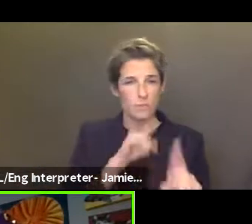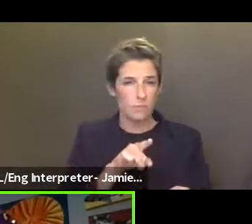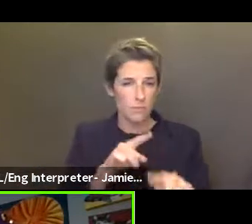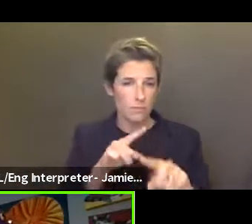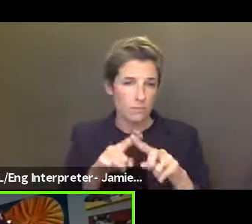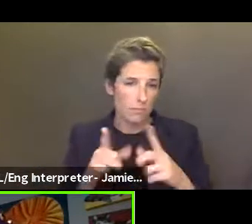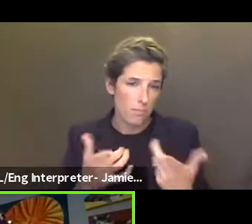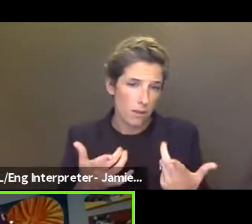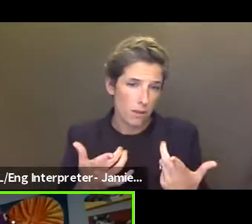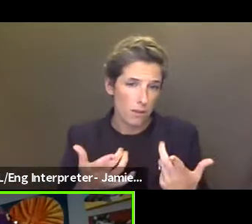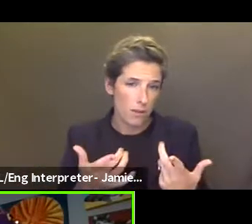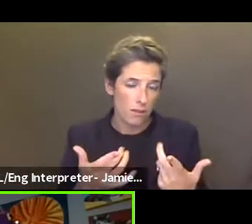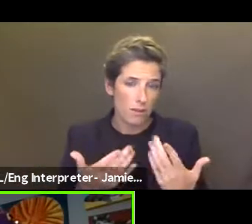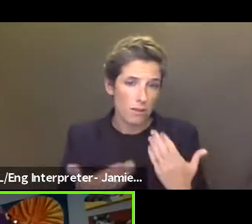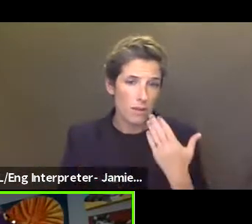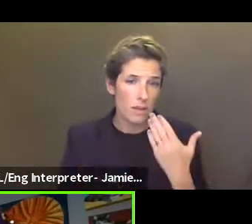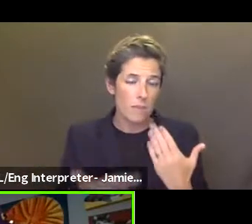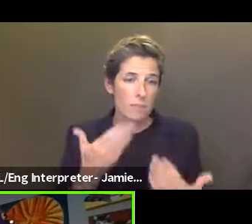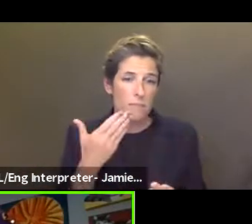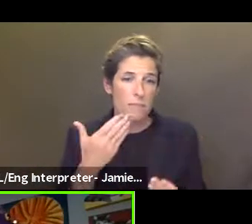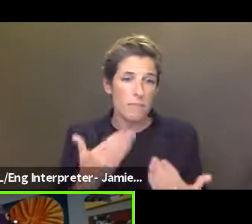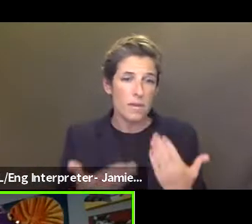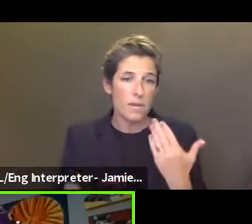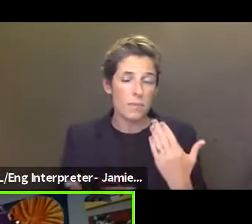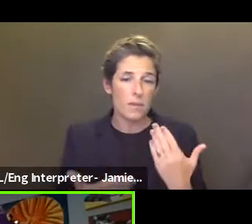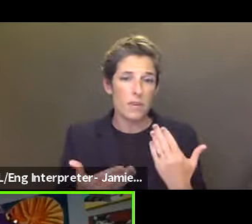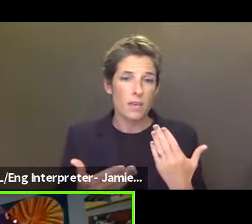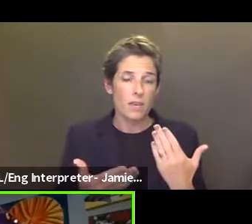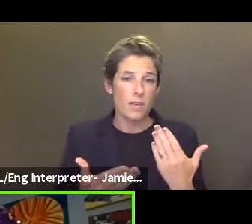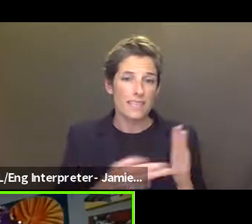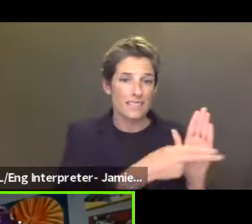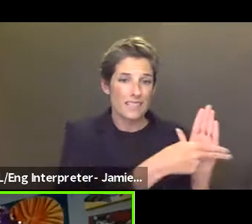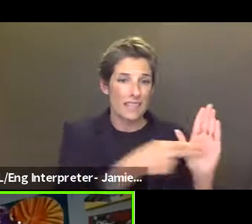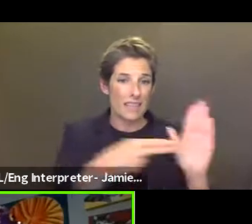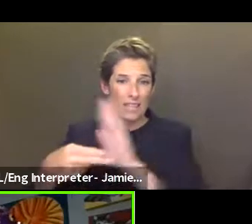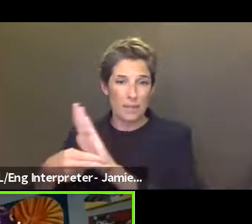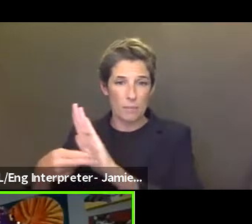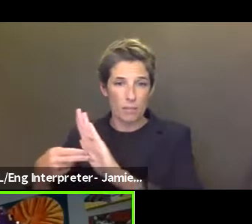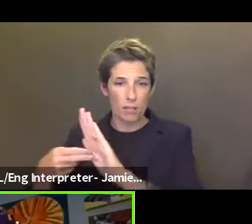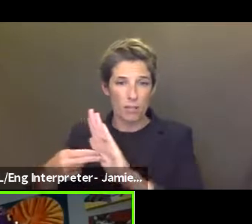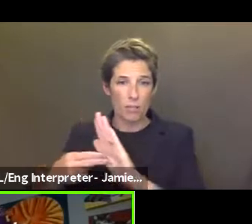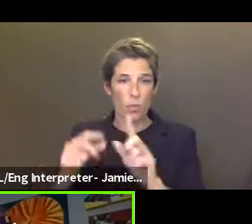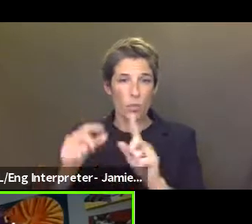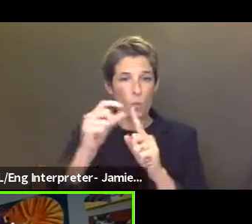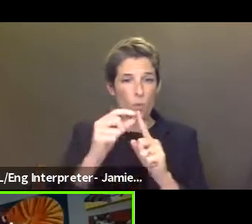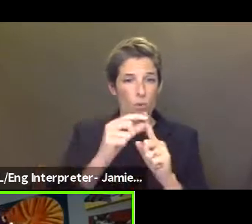maybe it's a problem of classifying broken versus whole as absolutes.